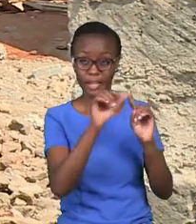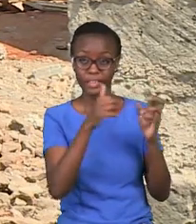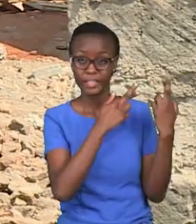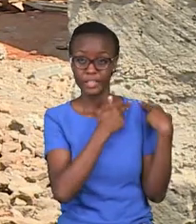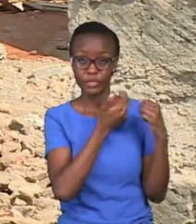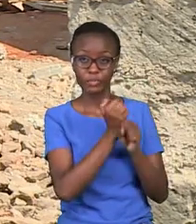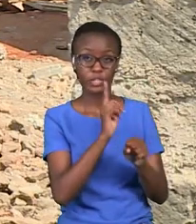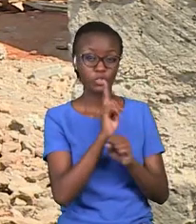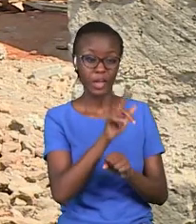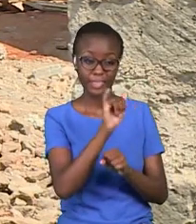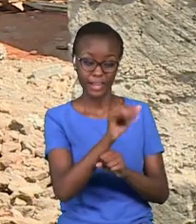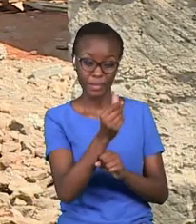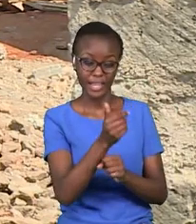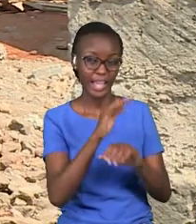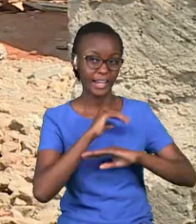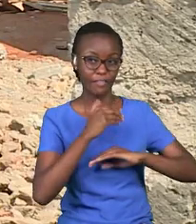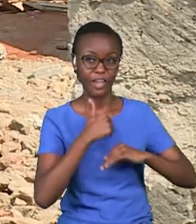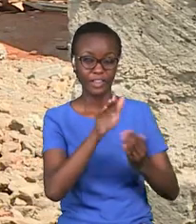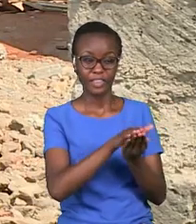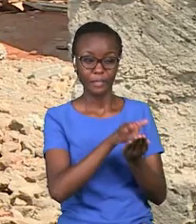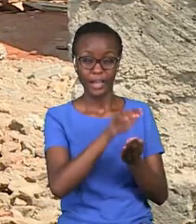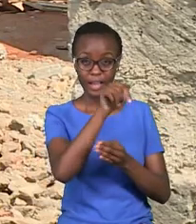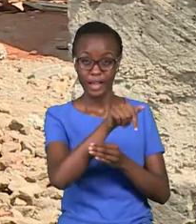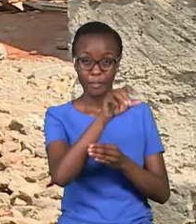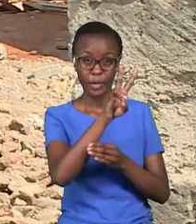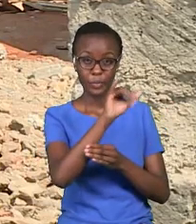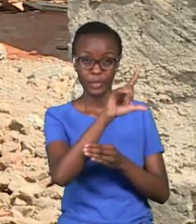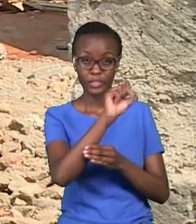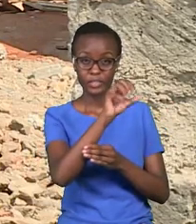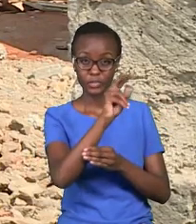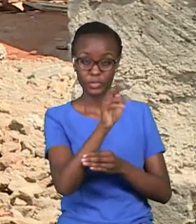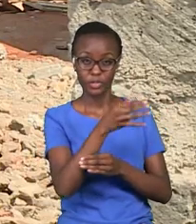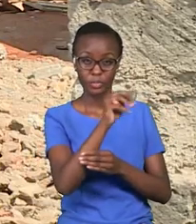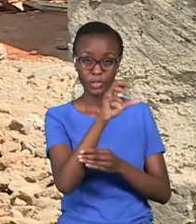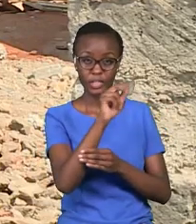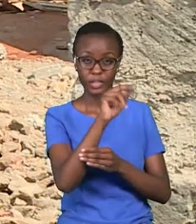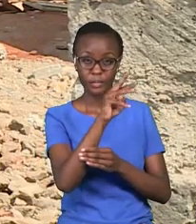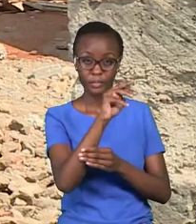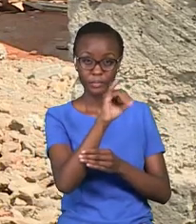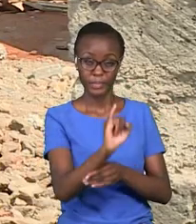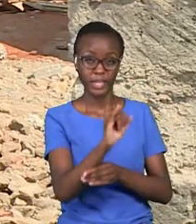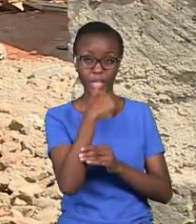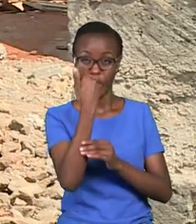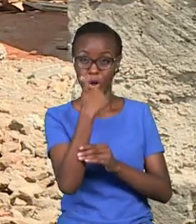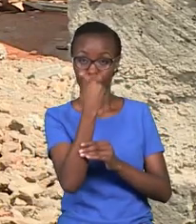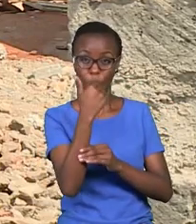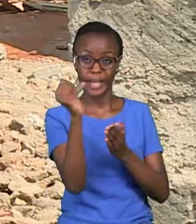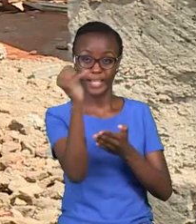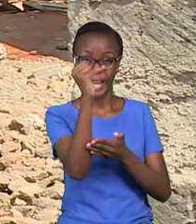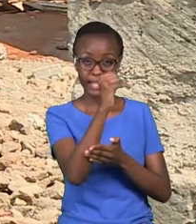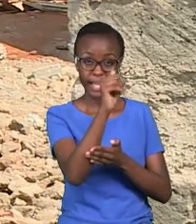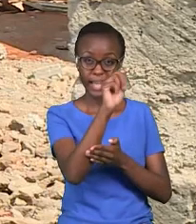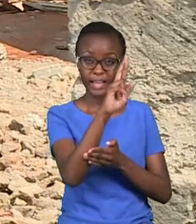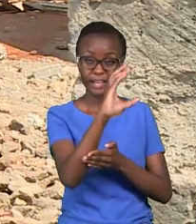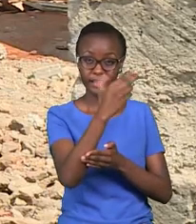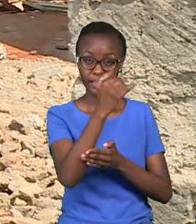ensure there's money in the bank. Our CEO this week is Wilson Mugambi, the co-founder and managing partner at Co-Design Build, and also the